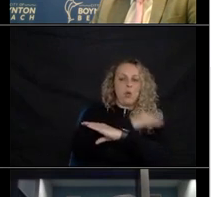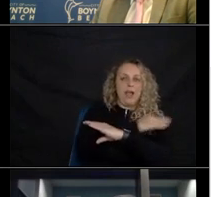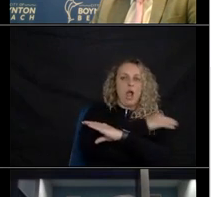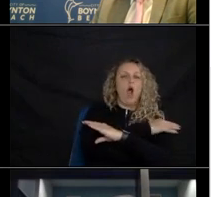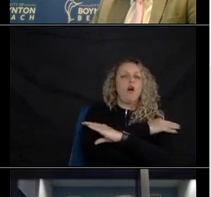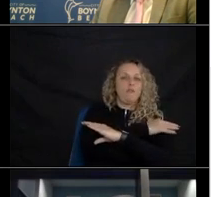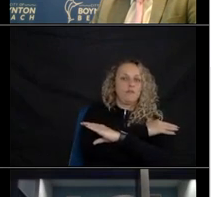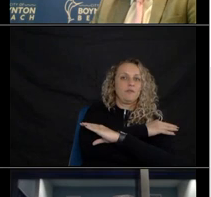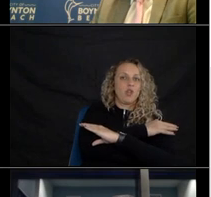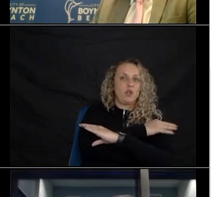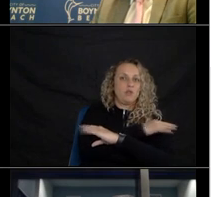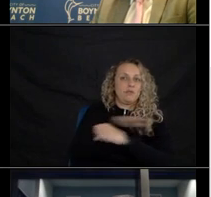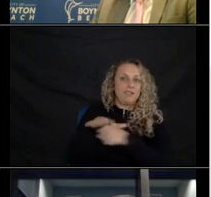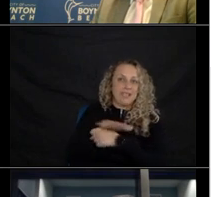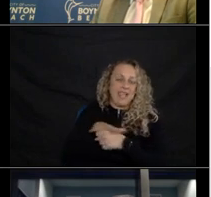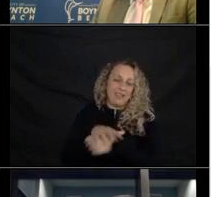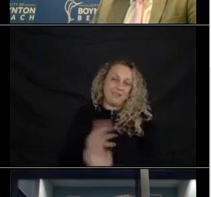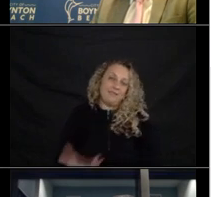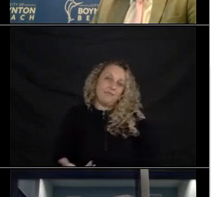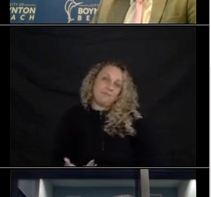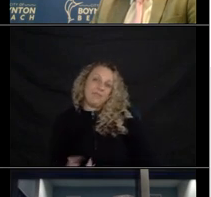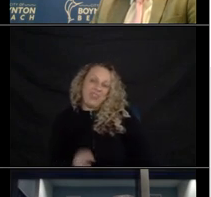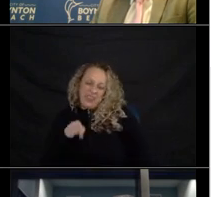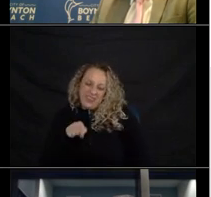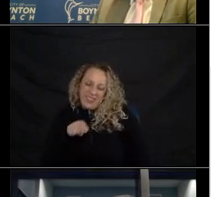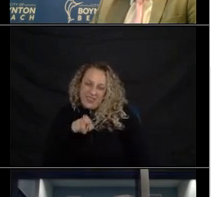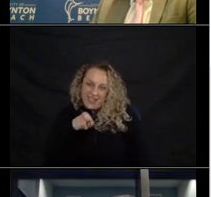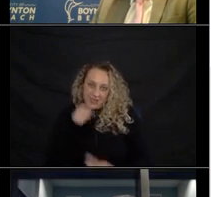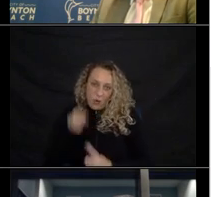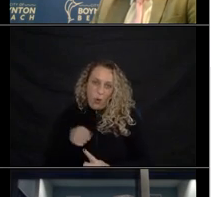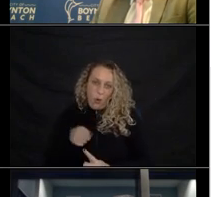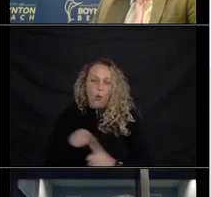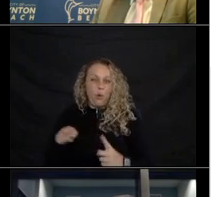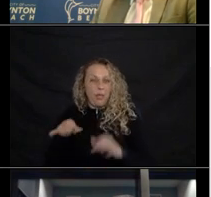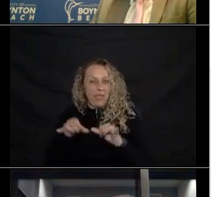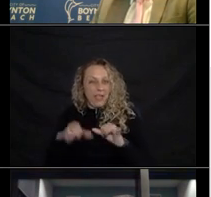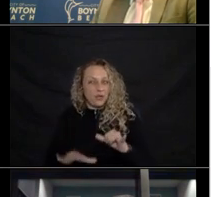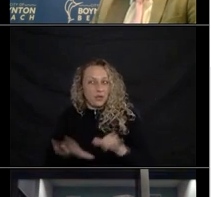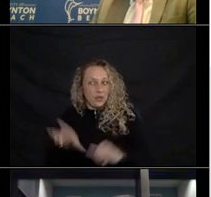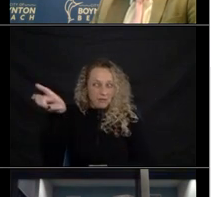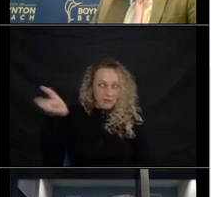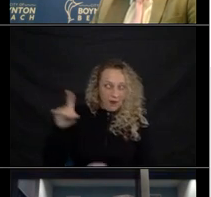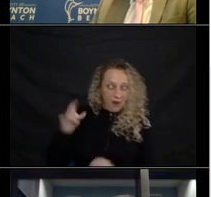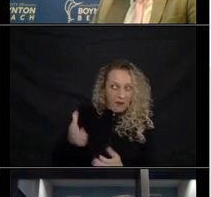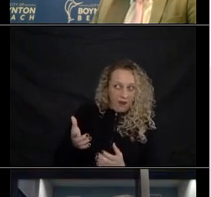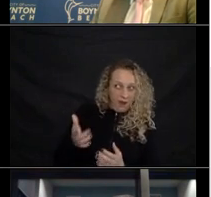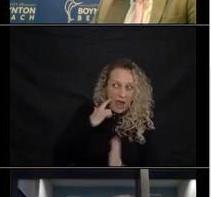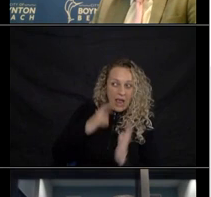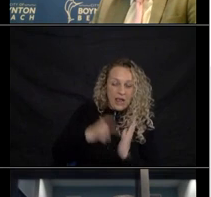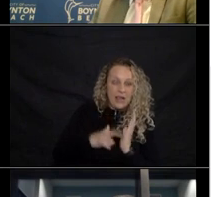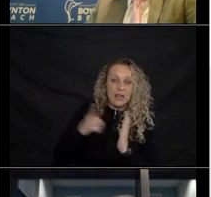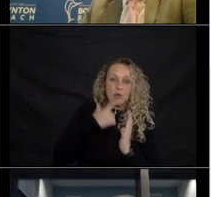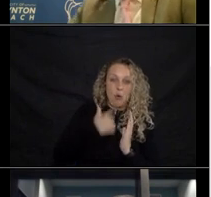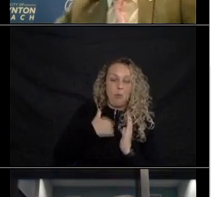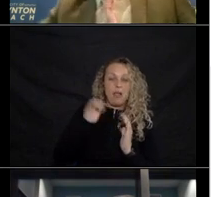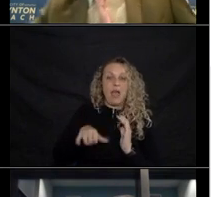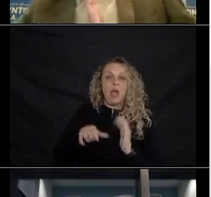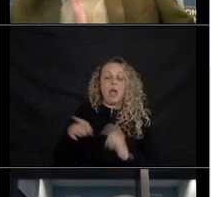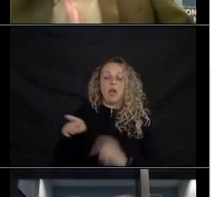flowing off-site. In discussions with the city engineer, it has indicated to me that